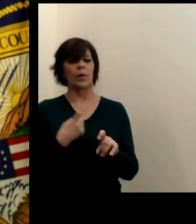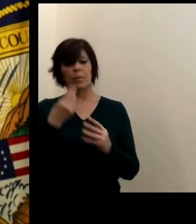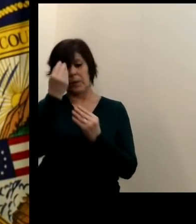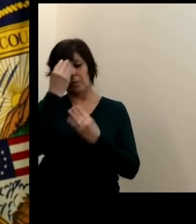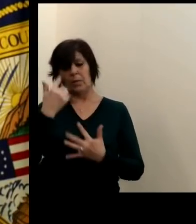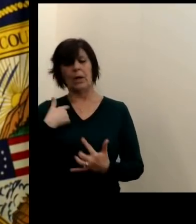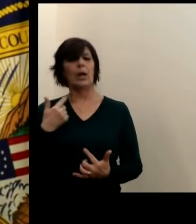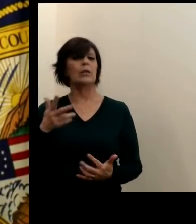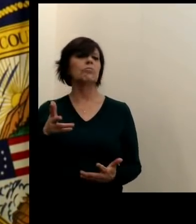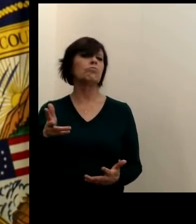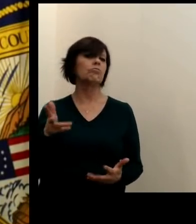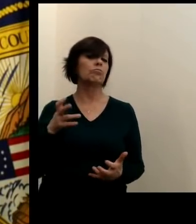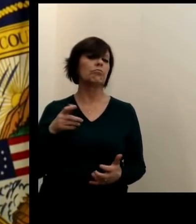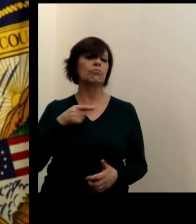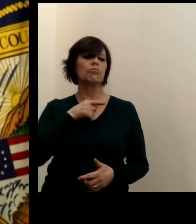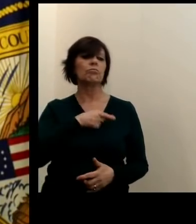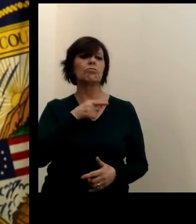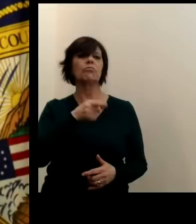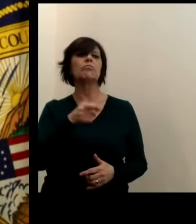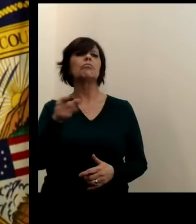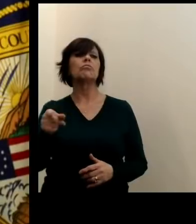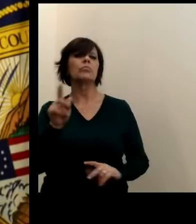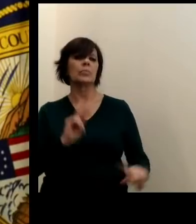I've received, that there are individuals